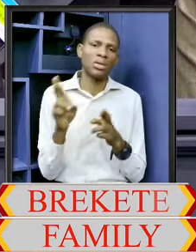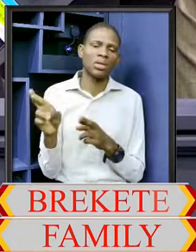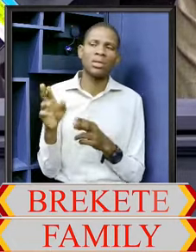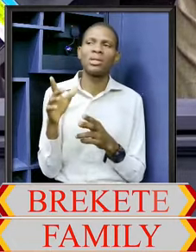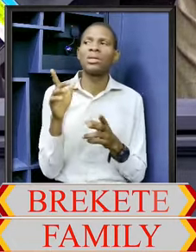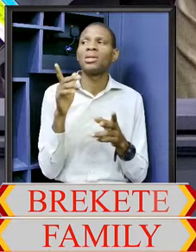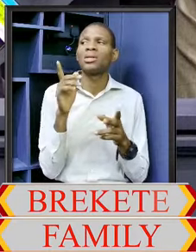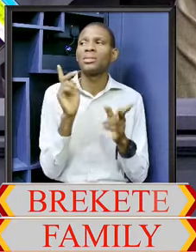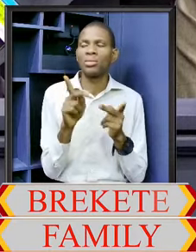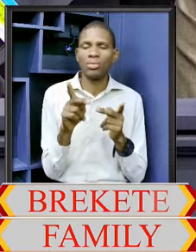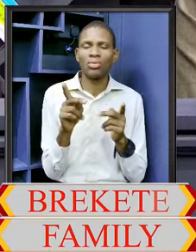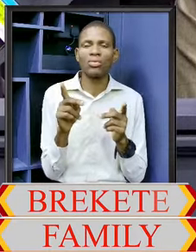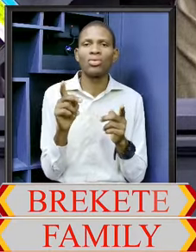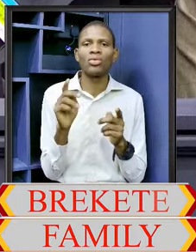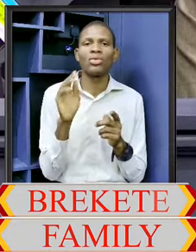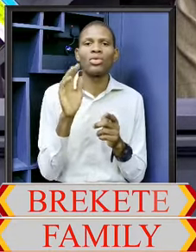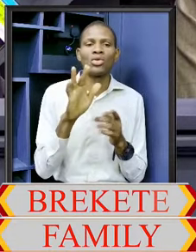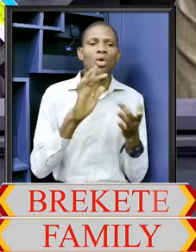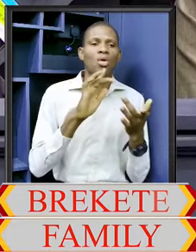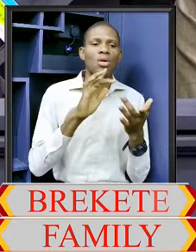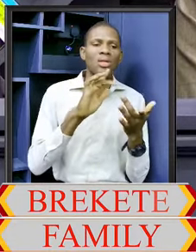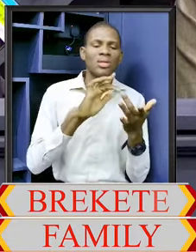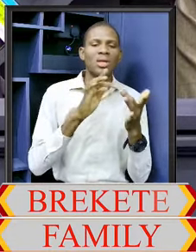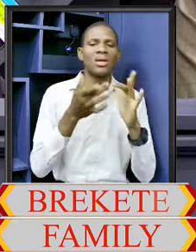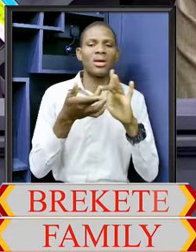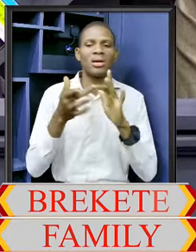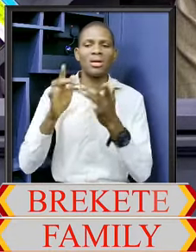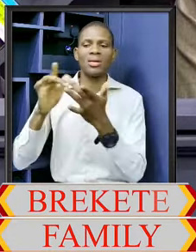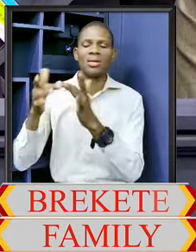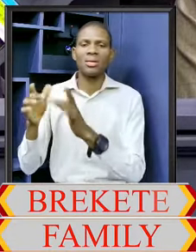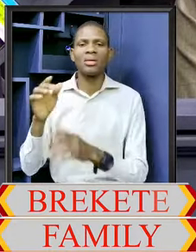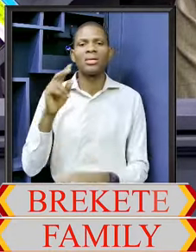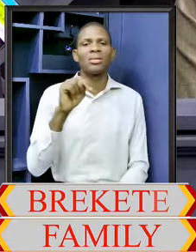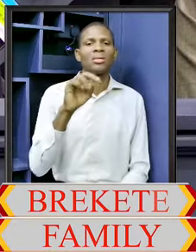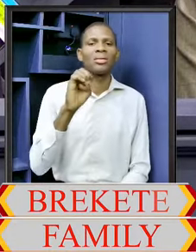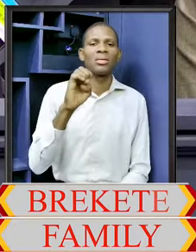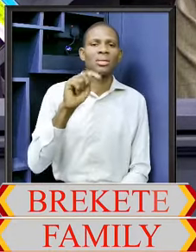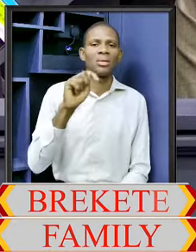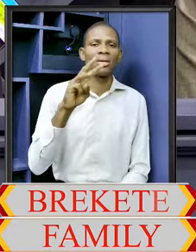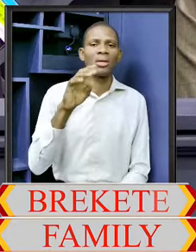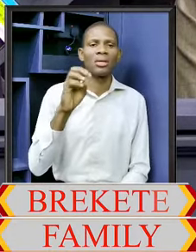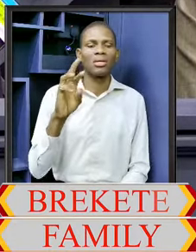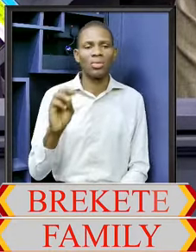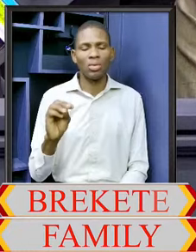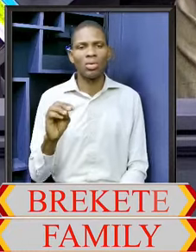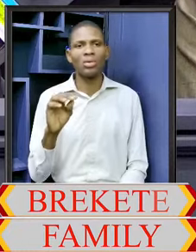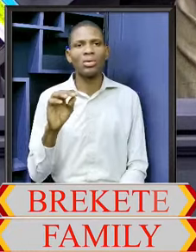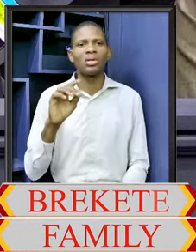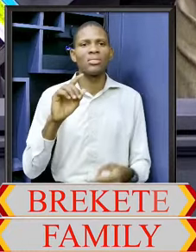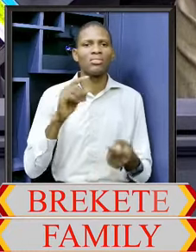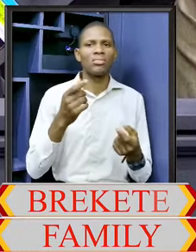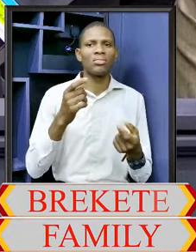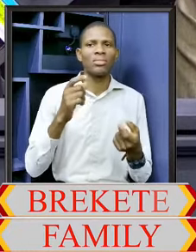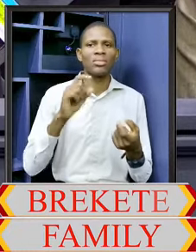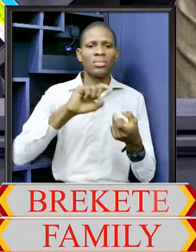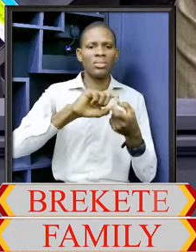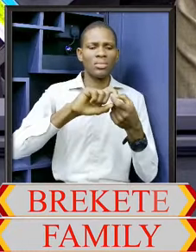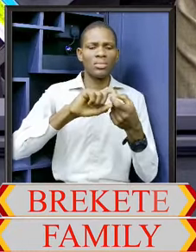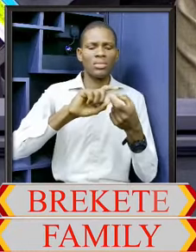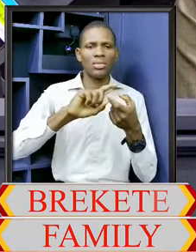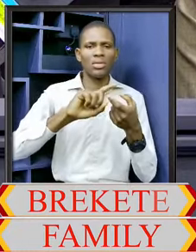the people, like you talk, your net worth is your network. The people when you know, that be the value of the money where you